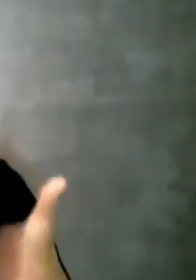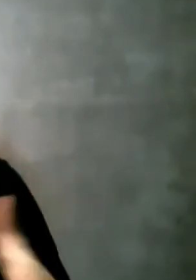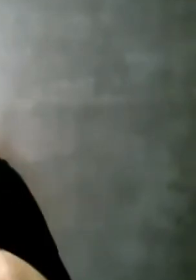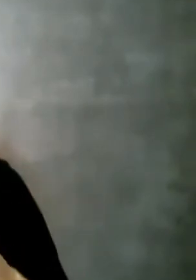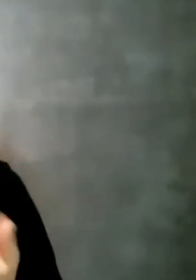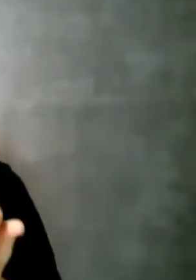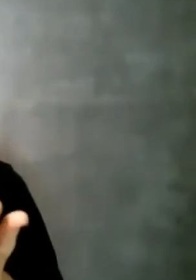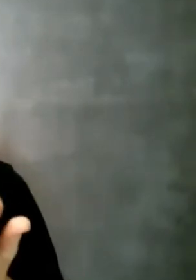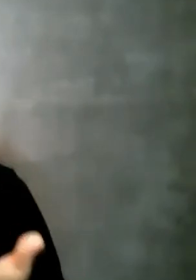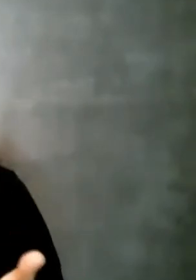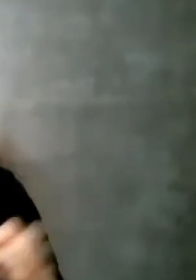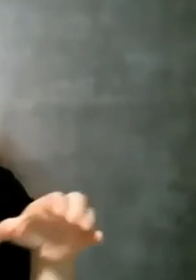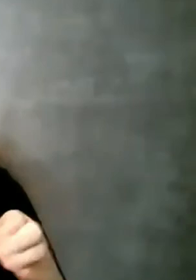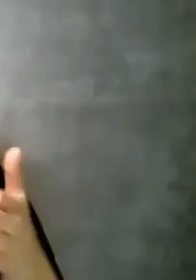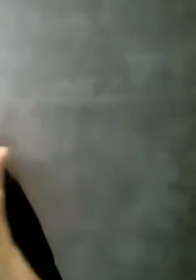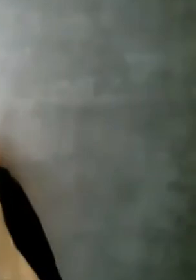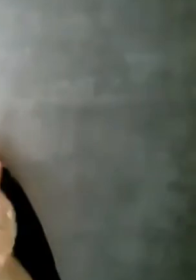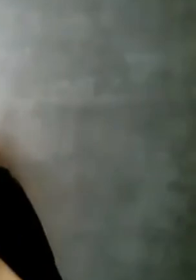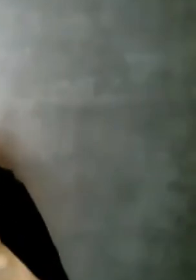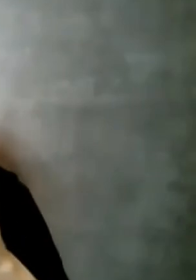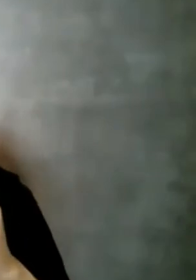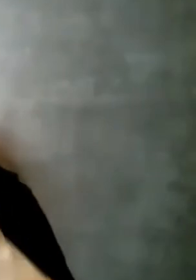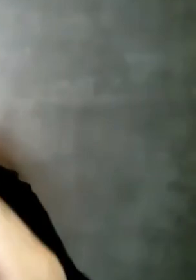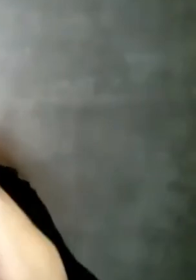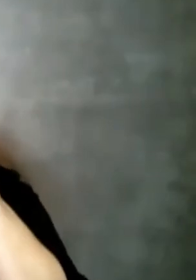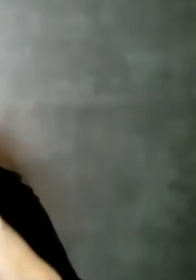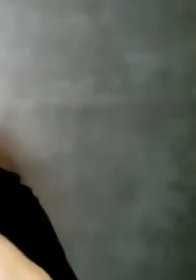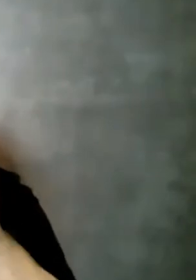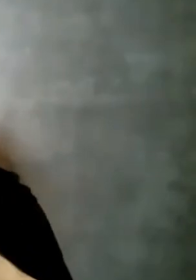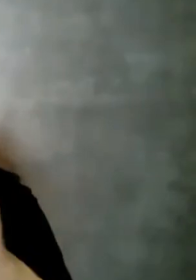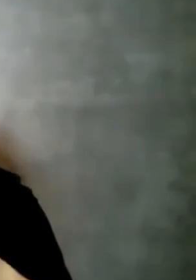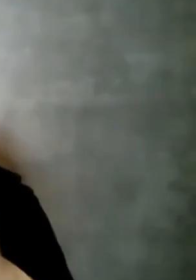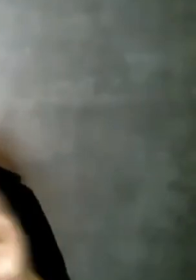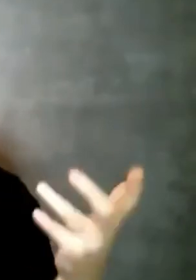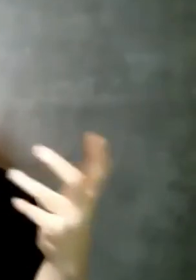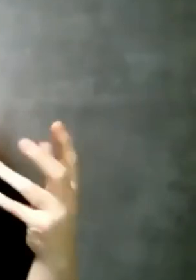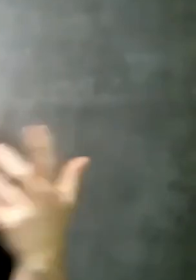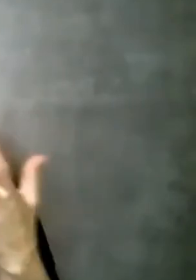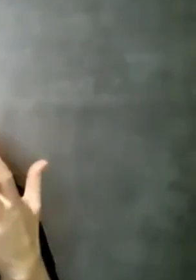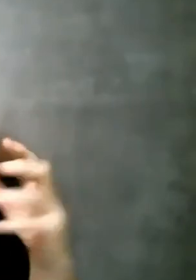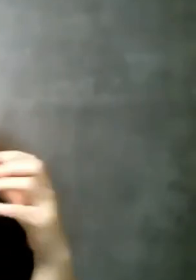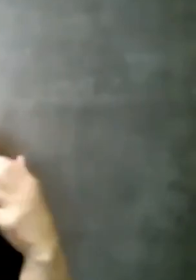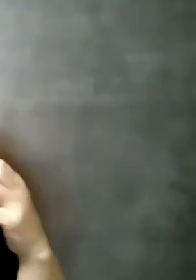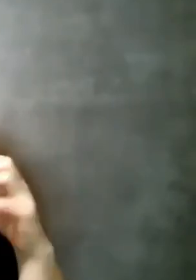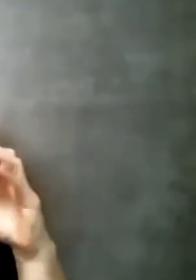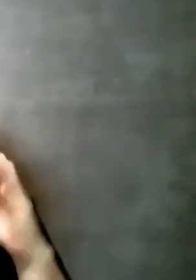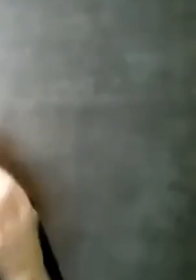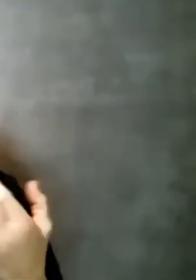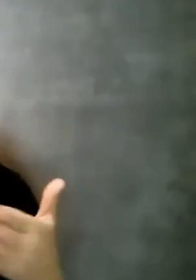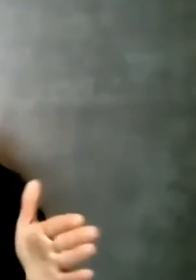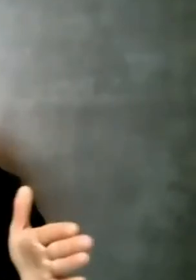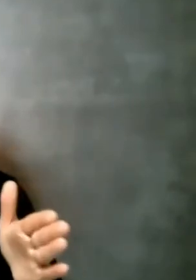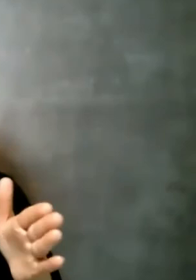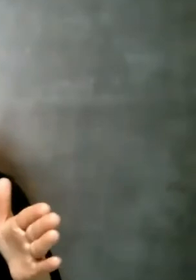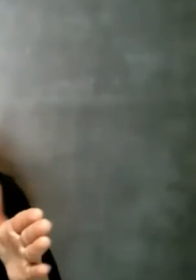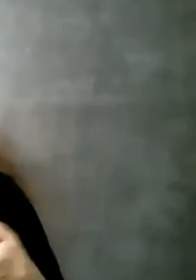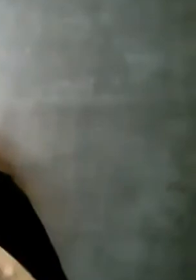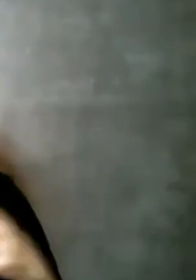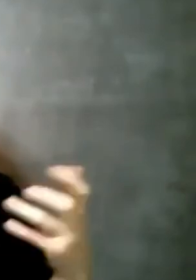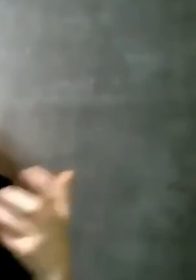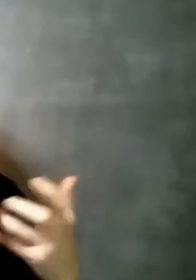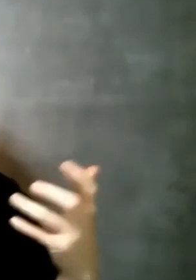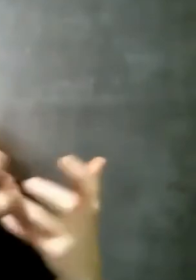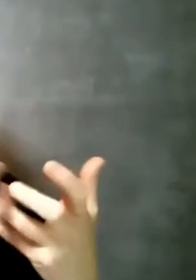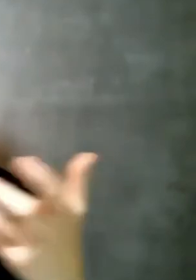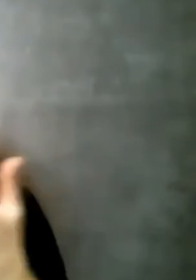to with the little kids with math. You match the classrooms, and then within those matched pairs,